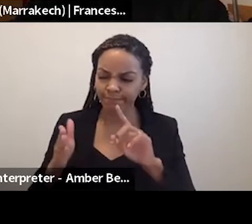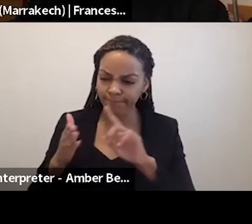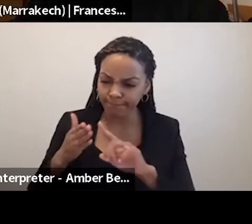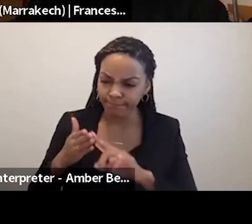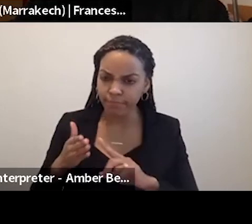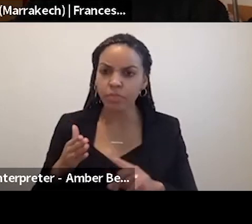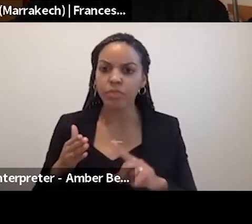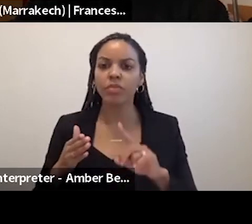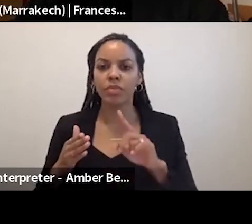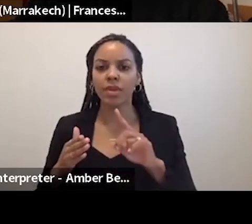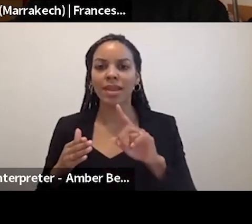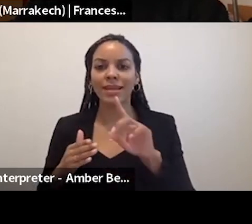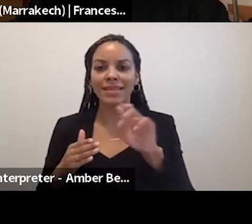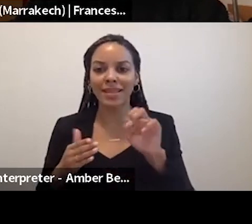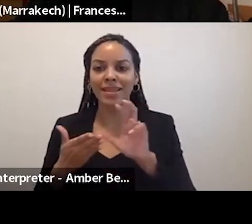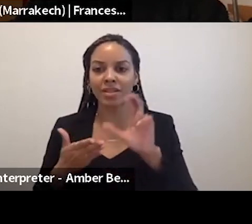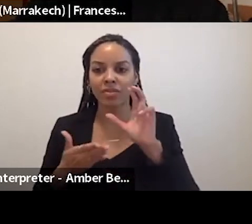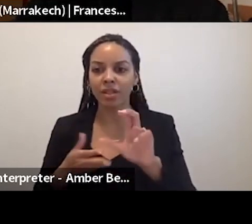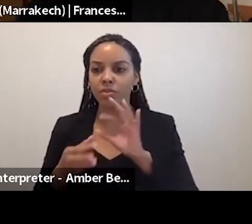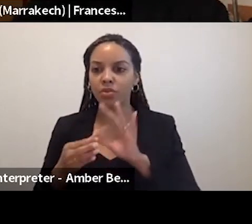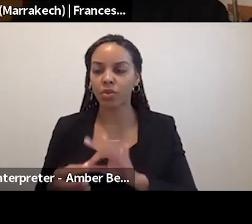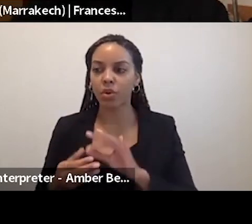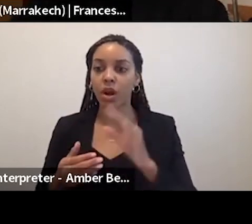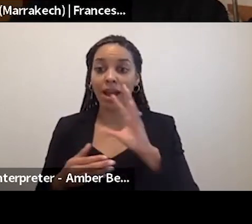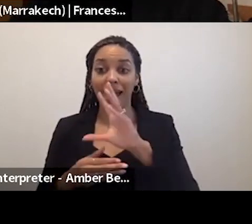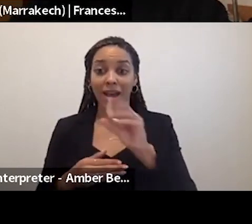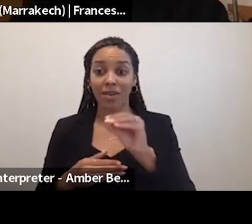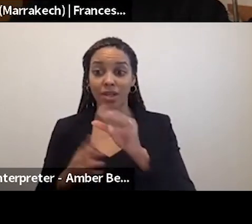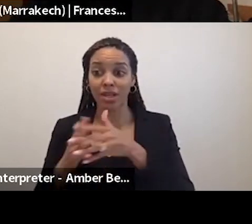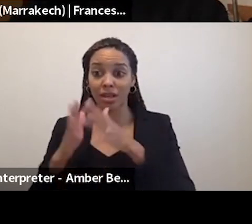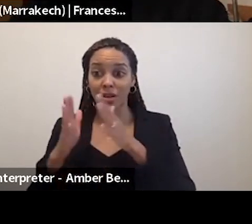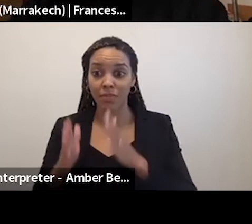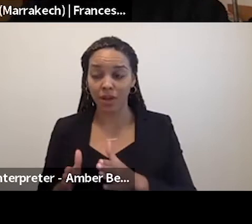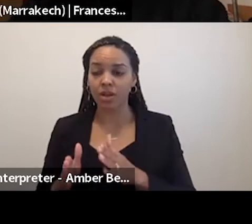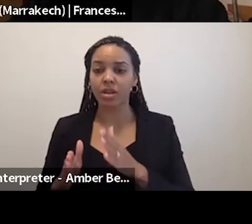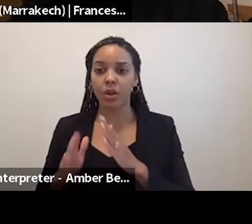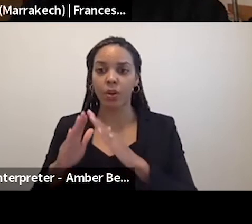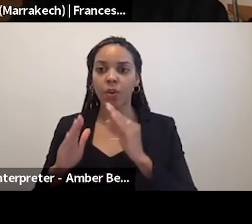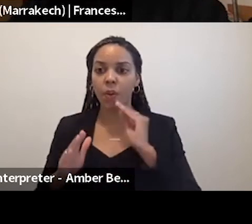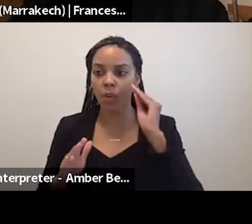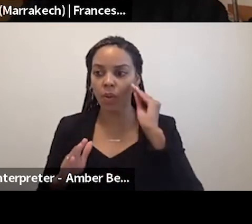homes and the impact of kind of Black fugitivity and migration